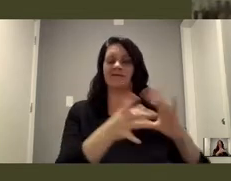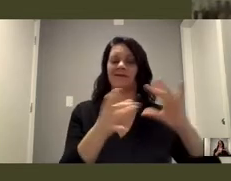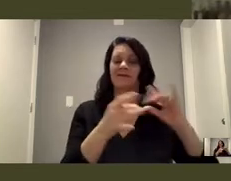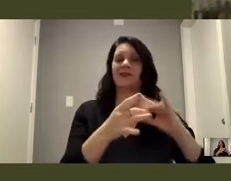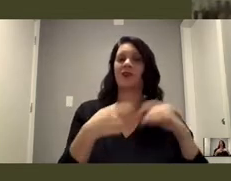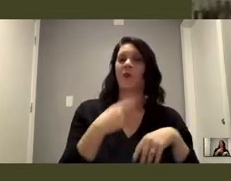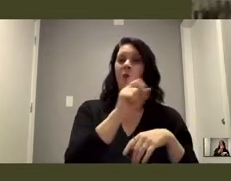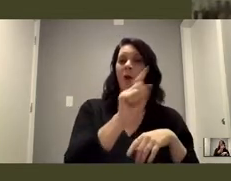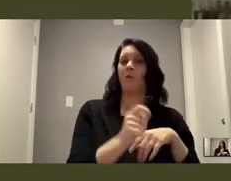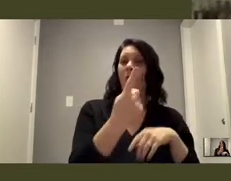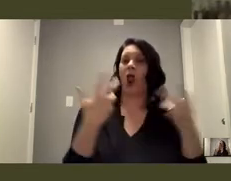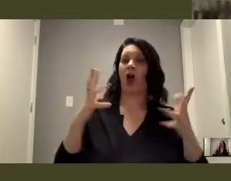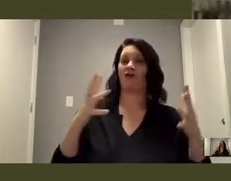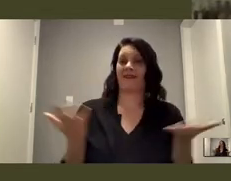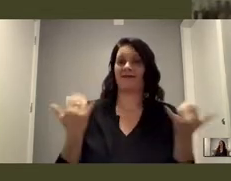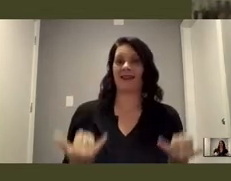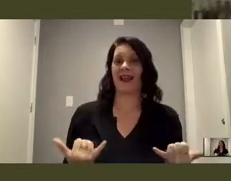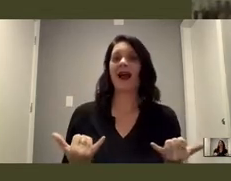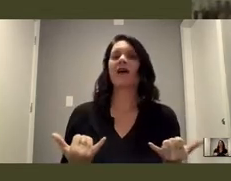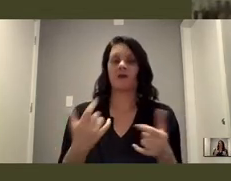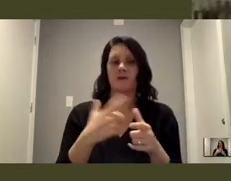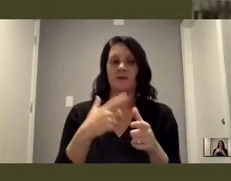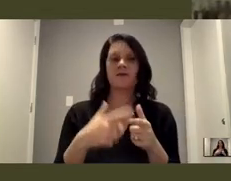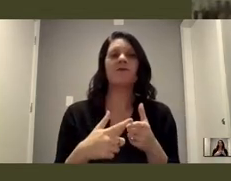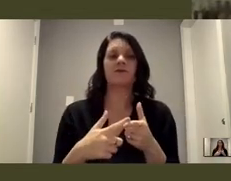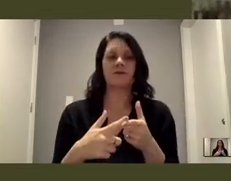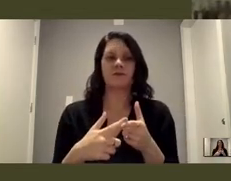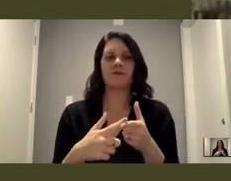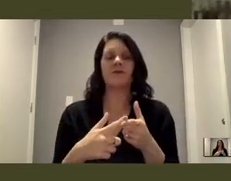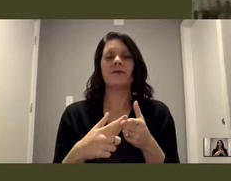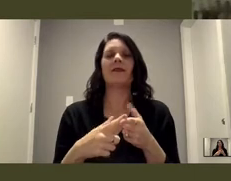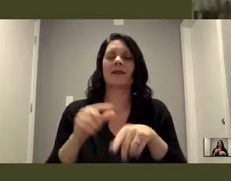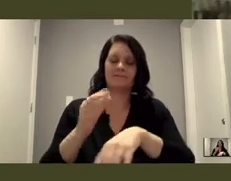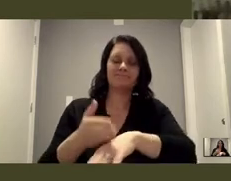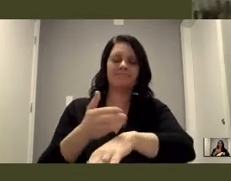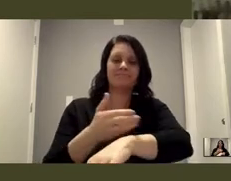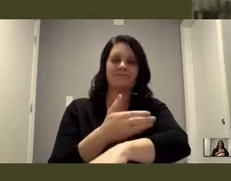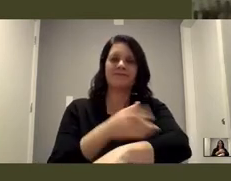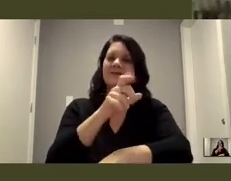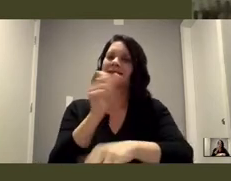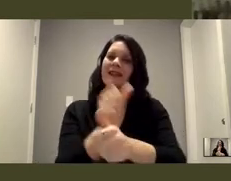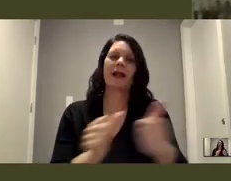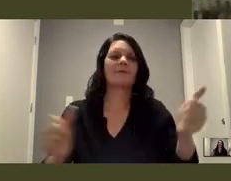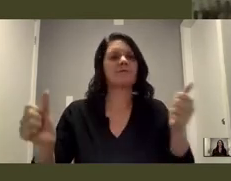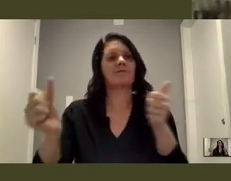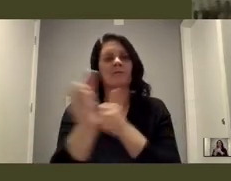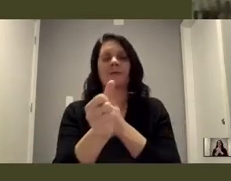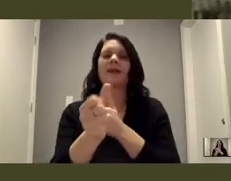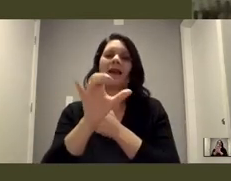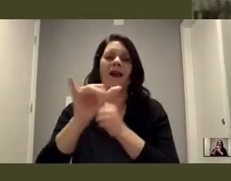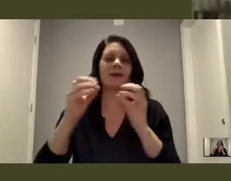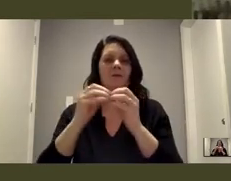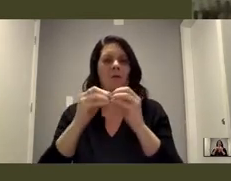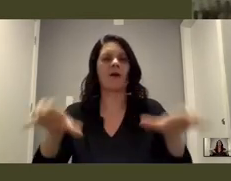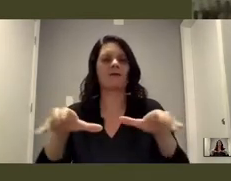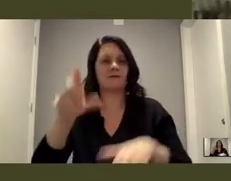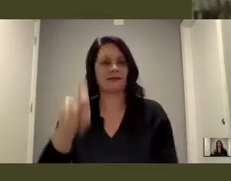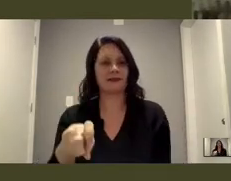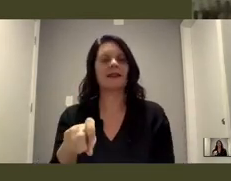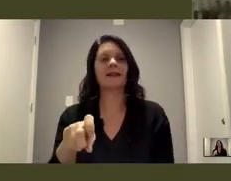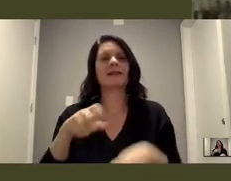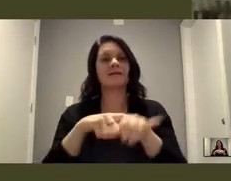already. And if trajectory goes as is, it goes beyond 2 degrees for sure. But at the same time, if you sort